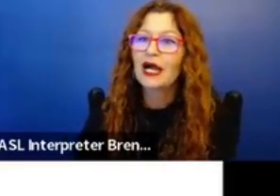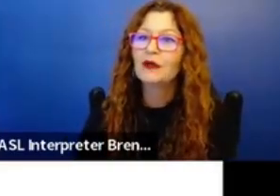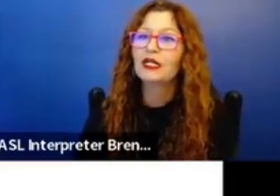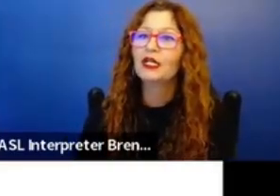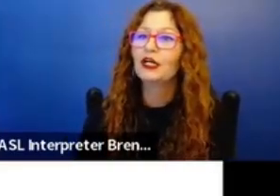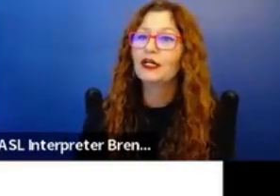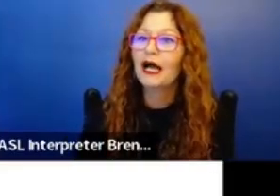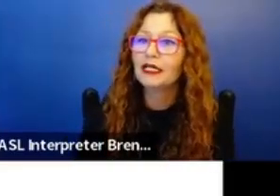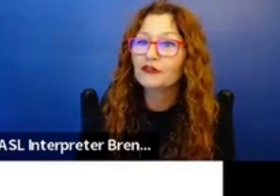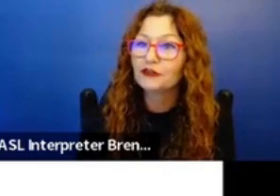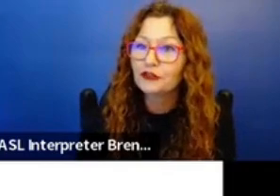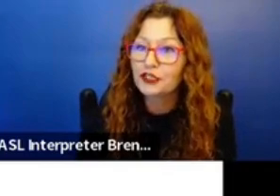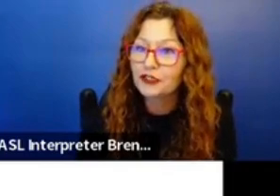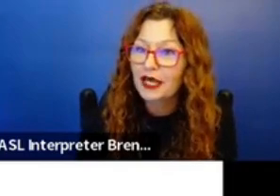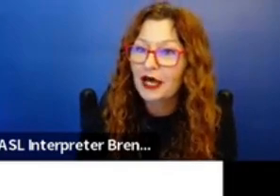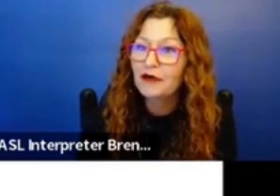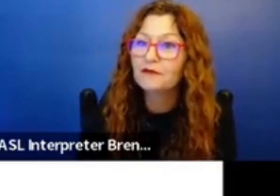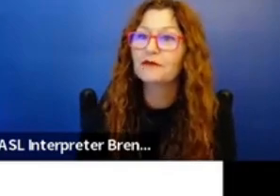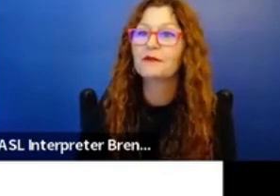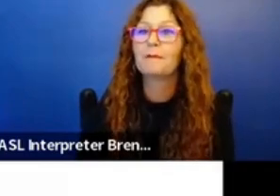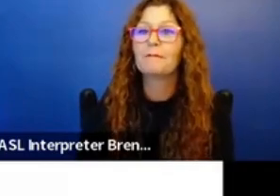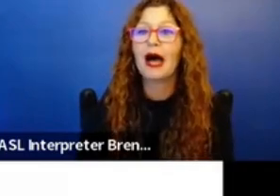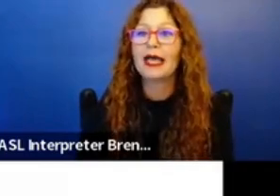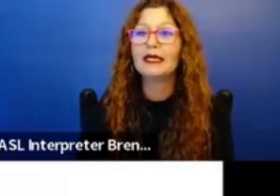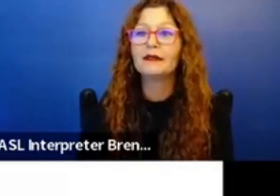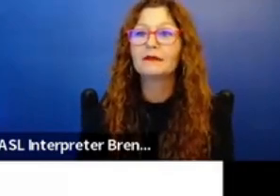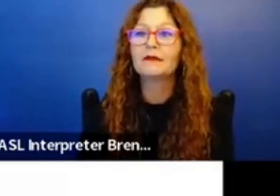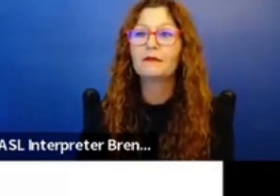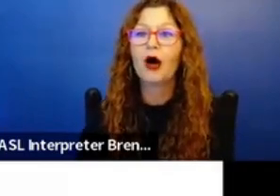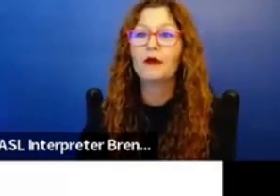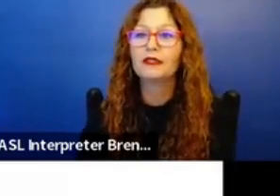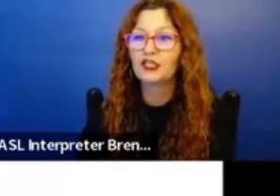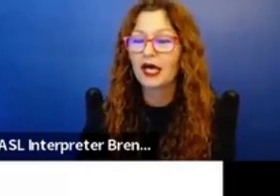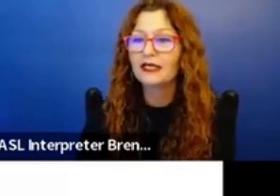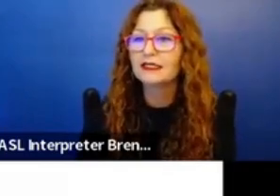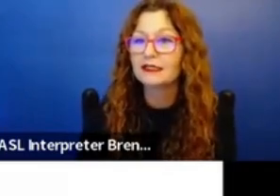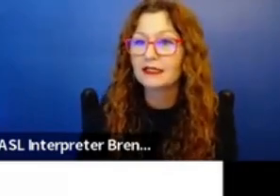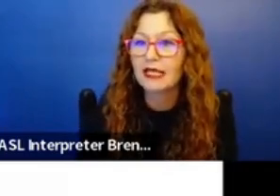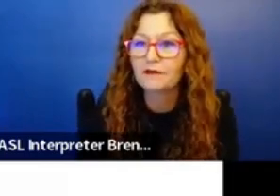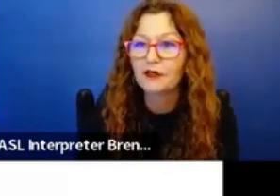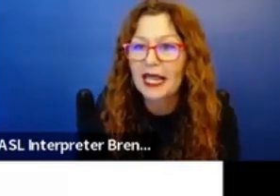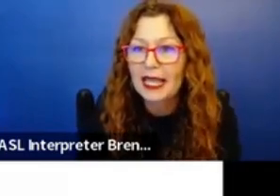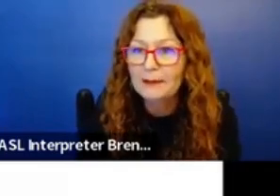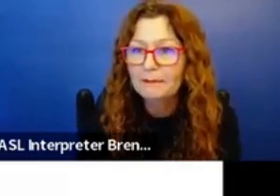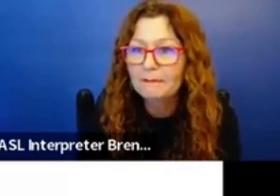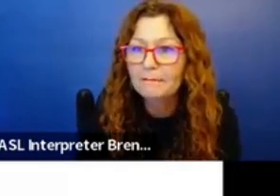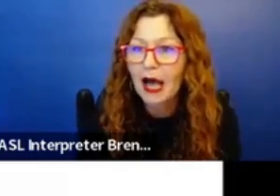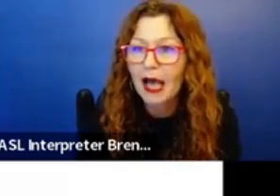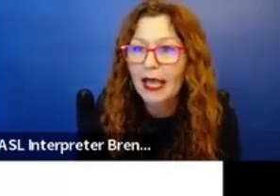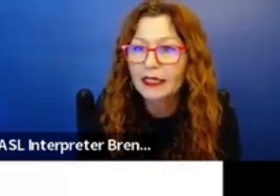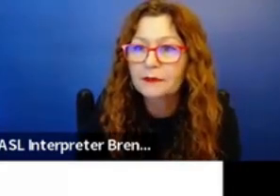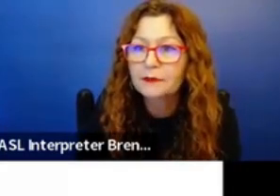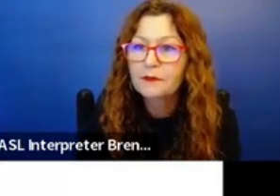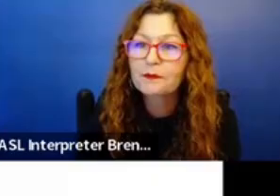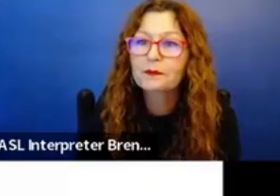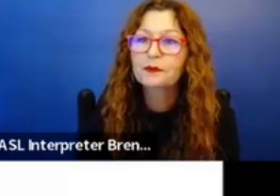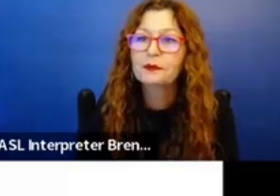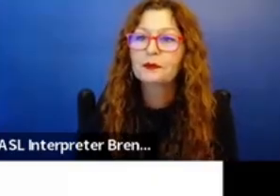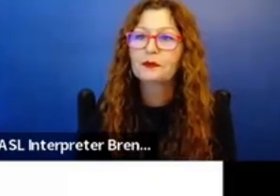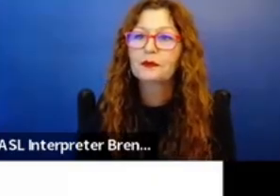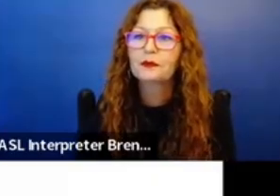Okay, so now we're going to learn how to introduce yourself. My, palm on the chest. This is a sign for name. My